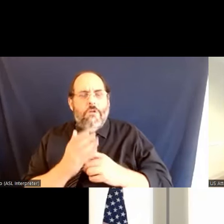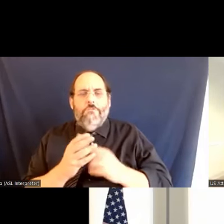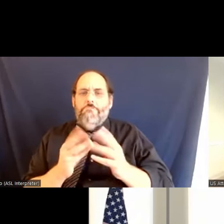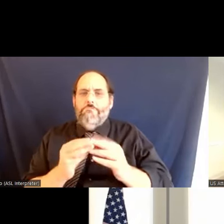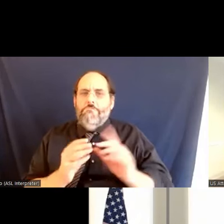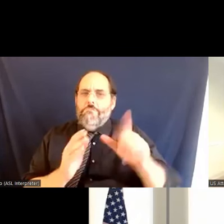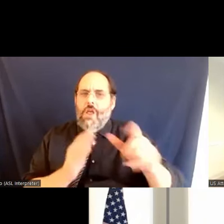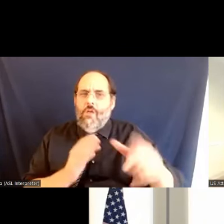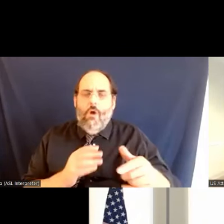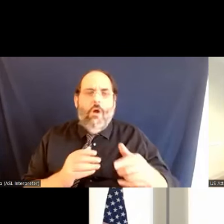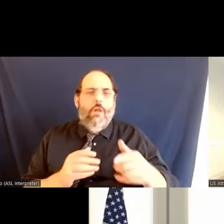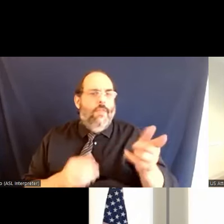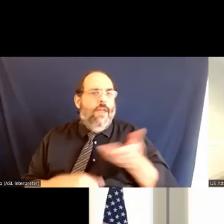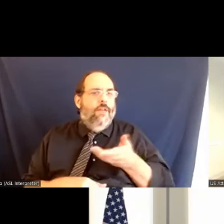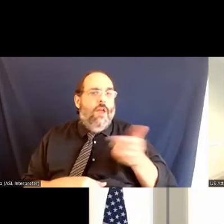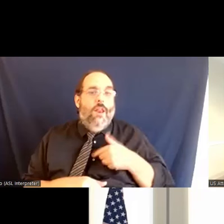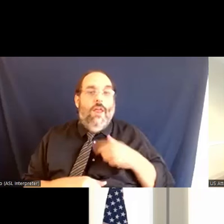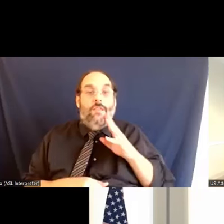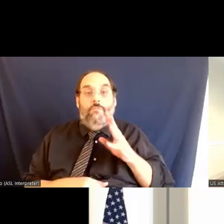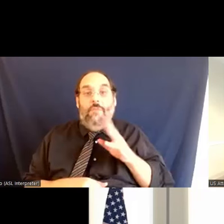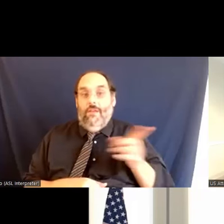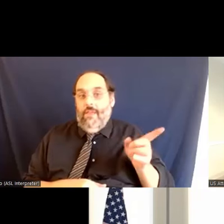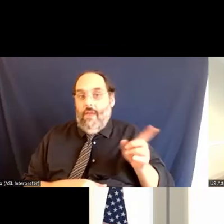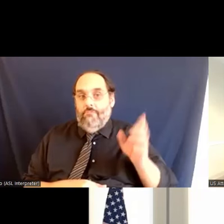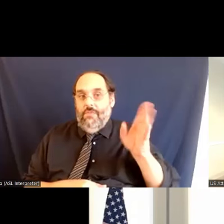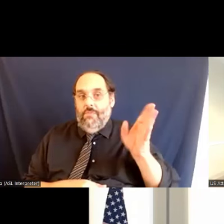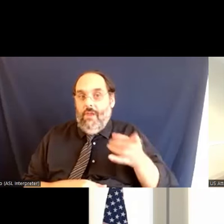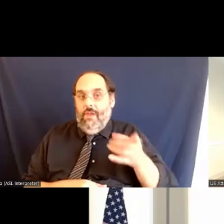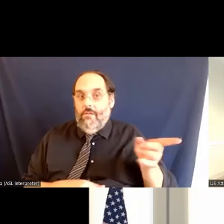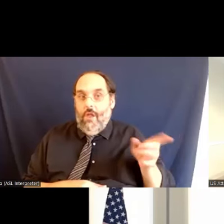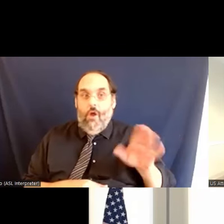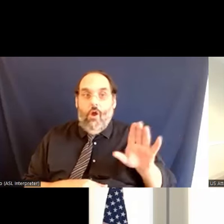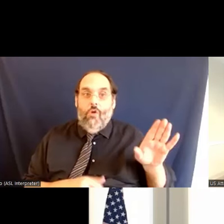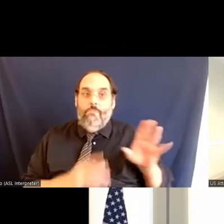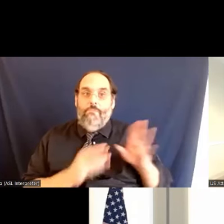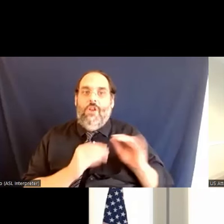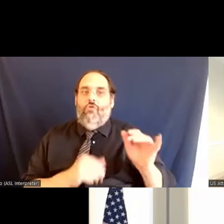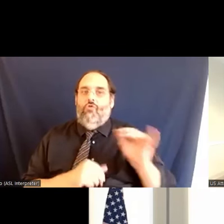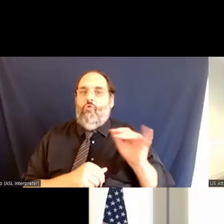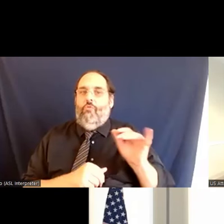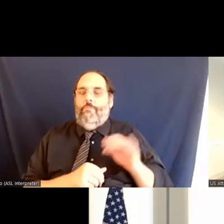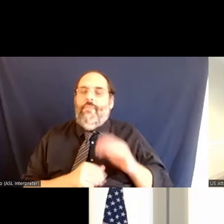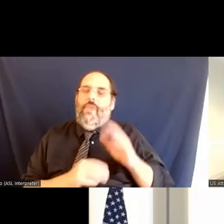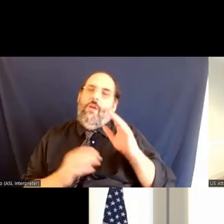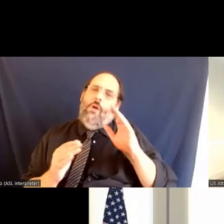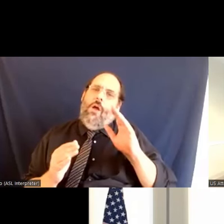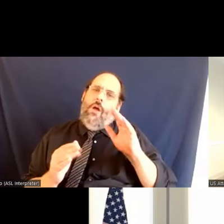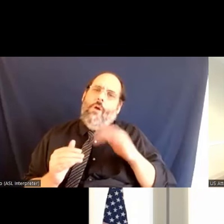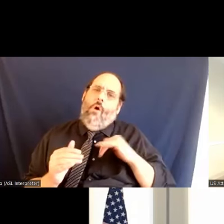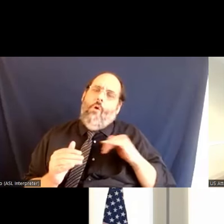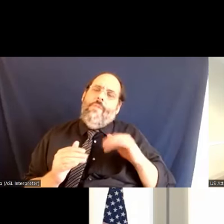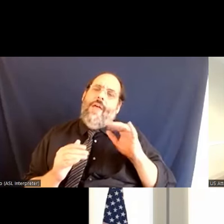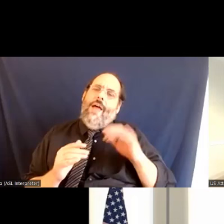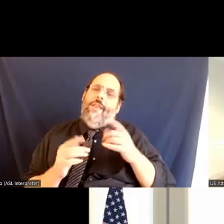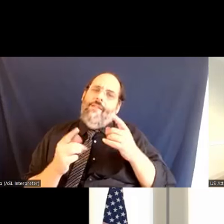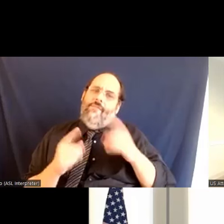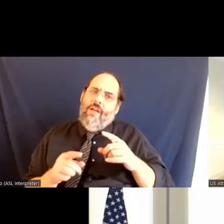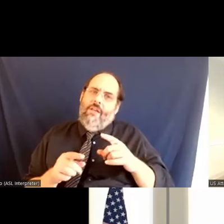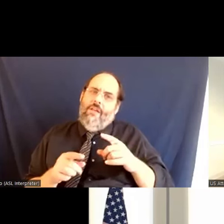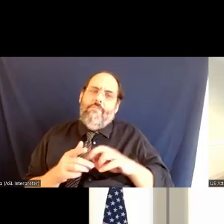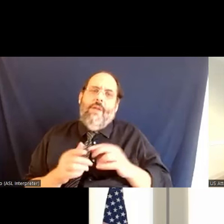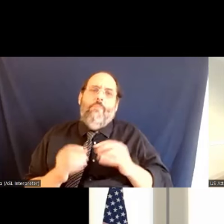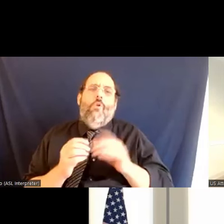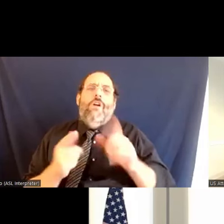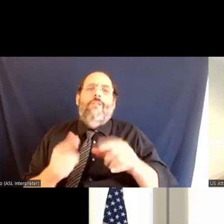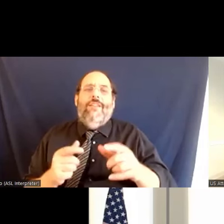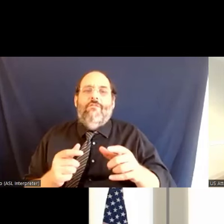speak with their groups. As we had hoped, this initial event served as a springboard for many subsequent